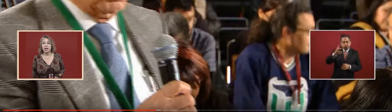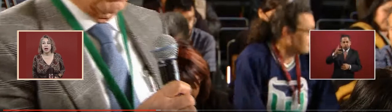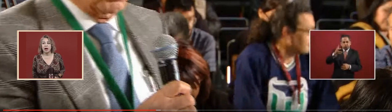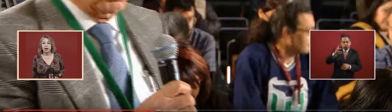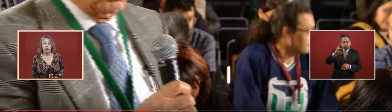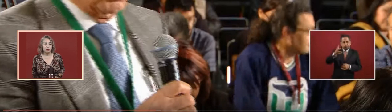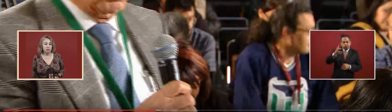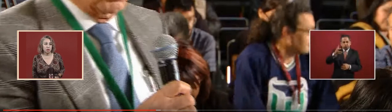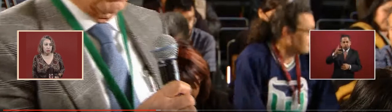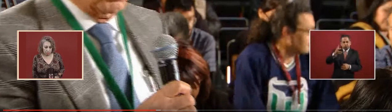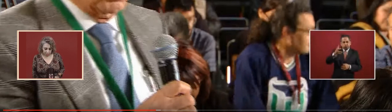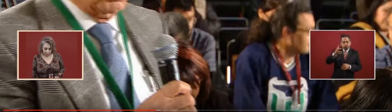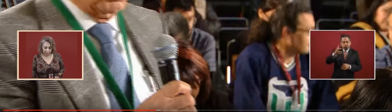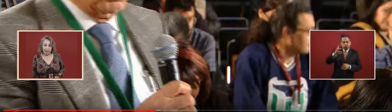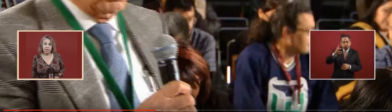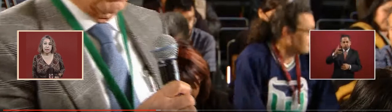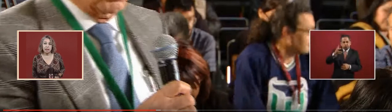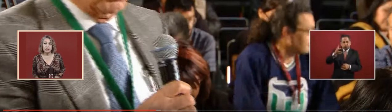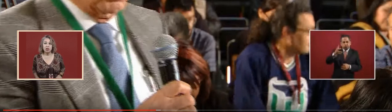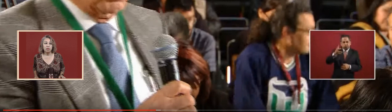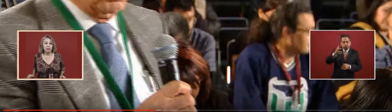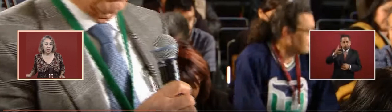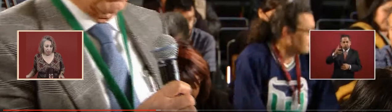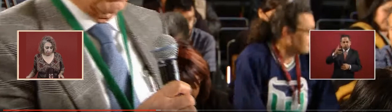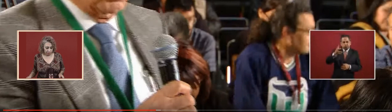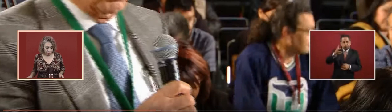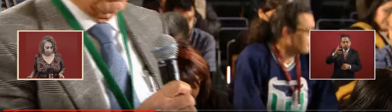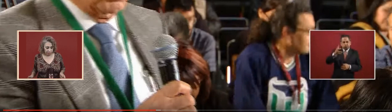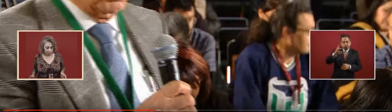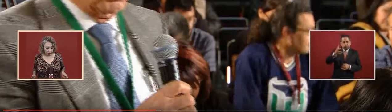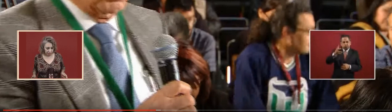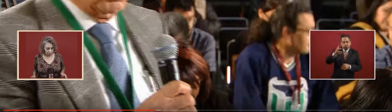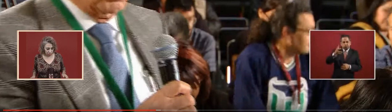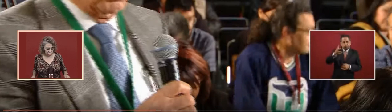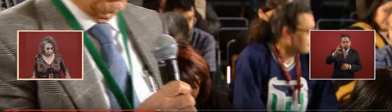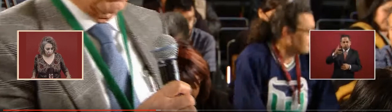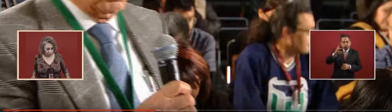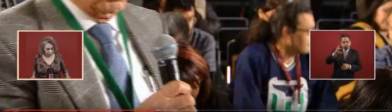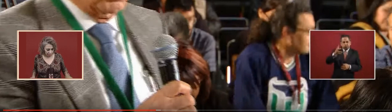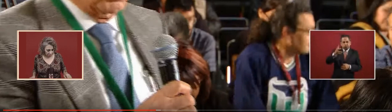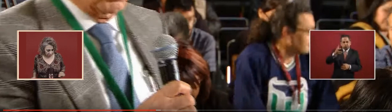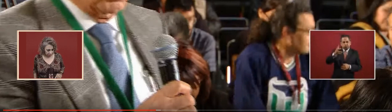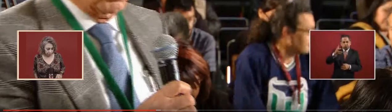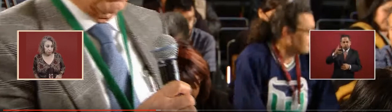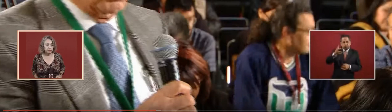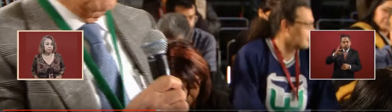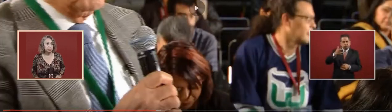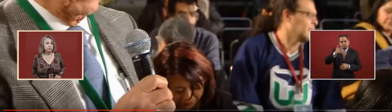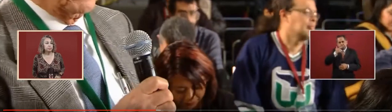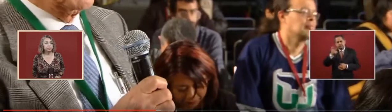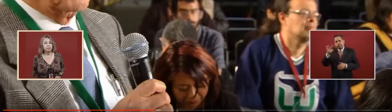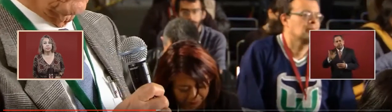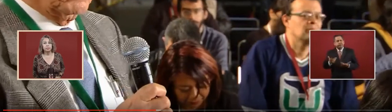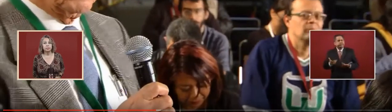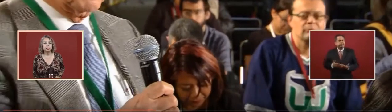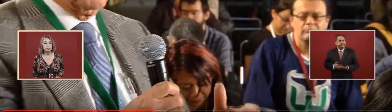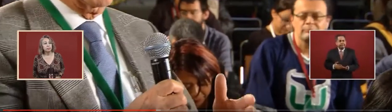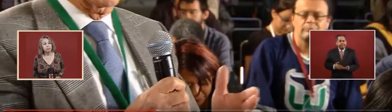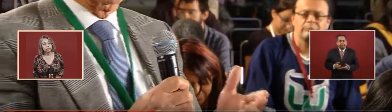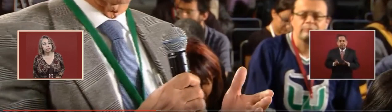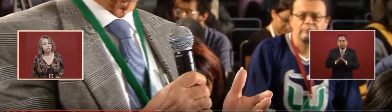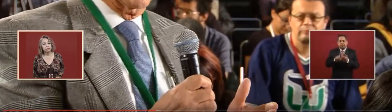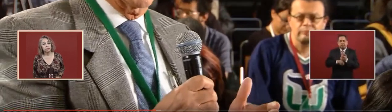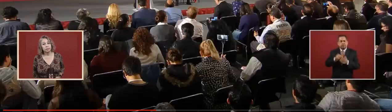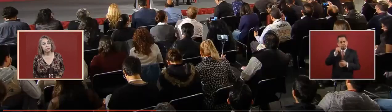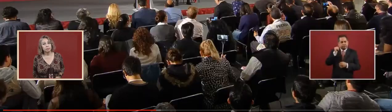they go to school, and that you've done things to support them. ¿Cómo puede esto, y ayer